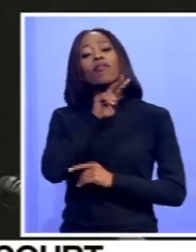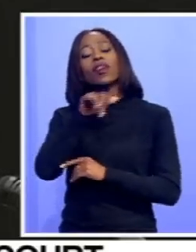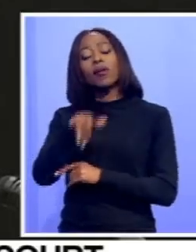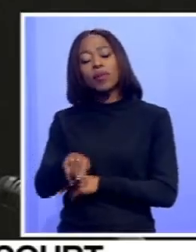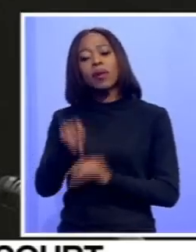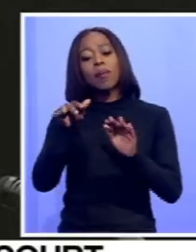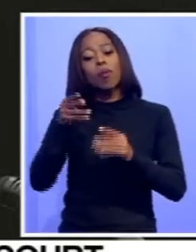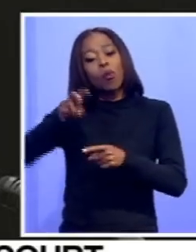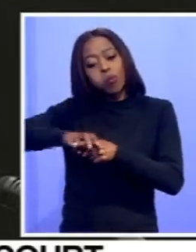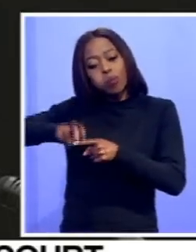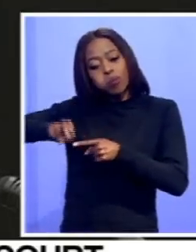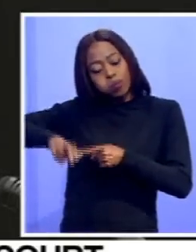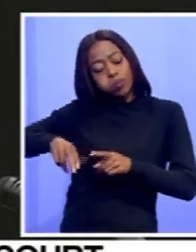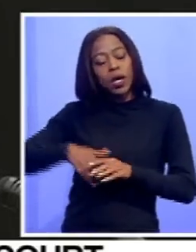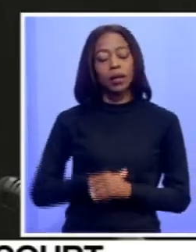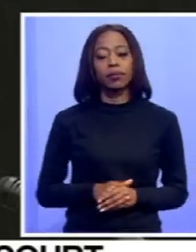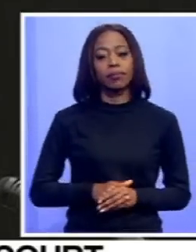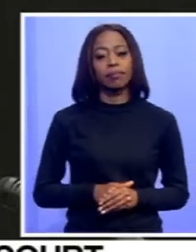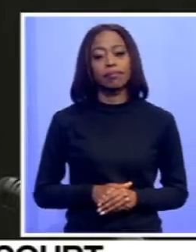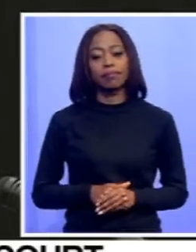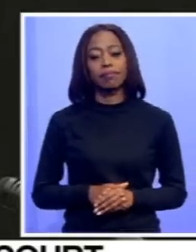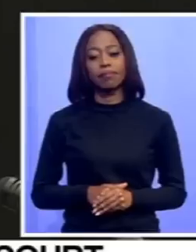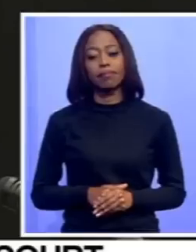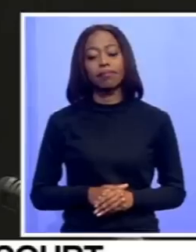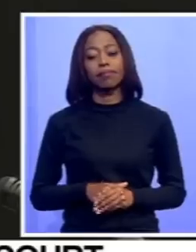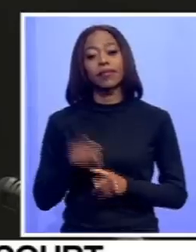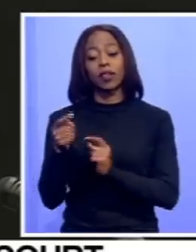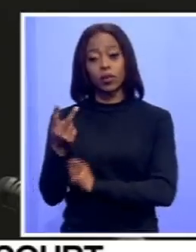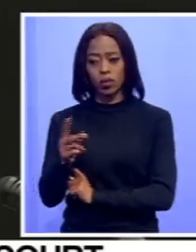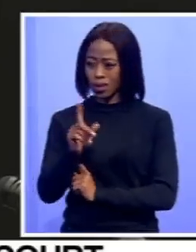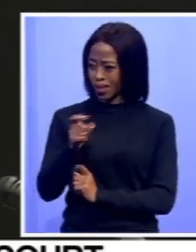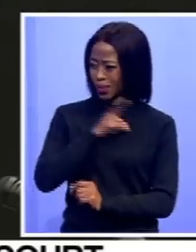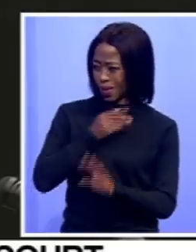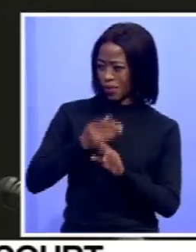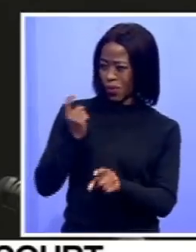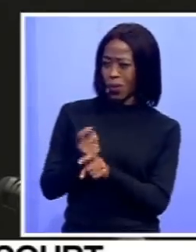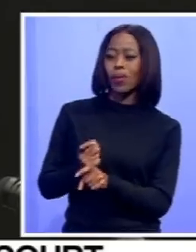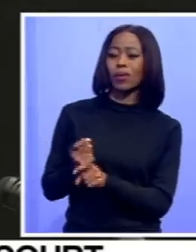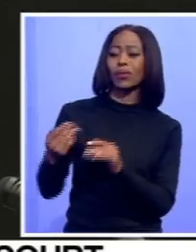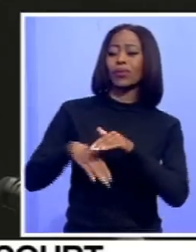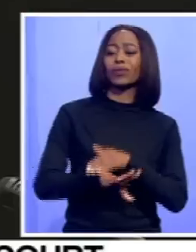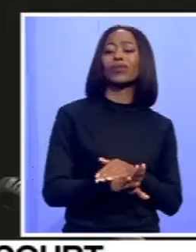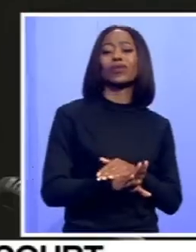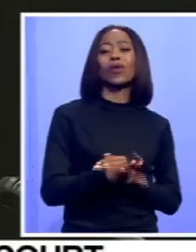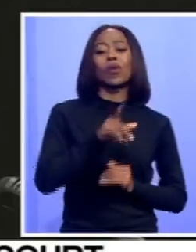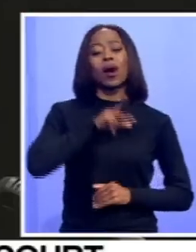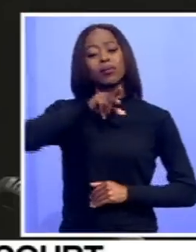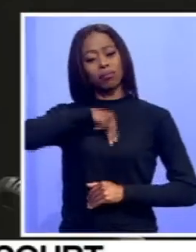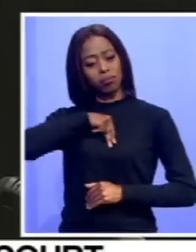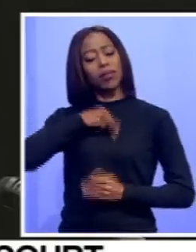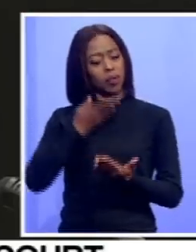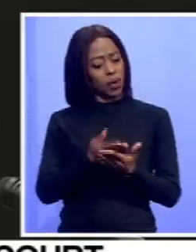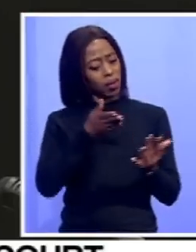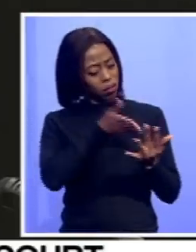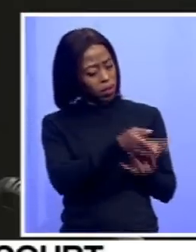enter. Sub 23, accused 2 had questioned why they had been refused entry when they had credentials and were entitled to